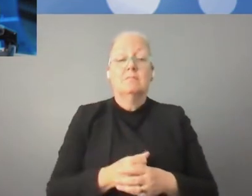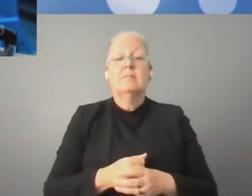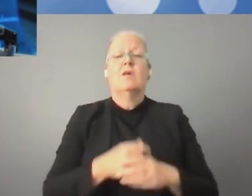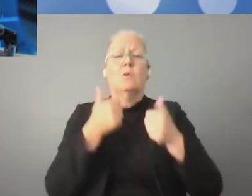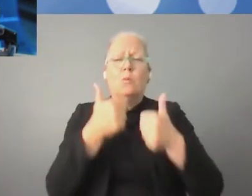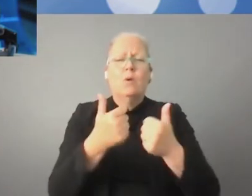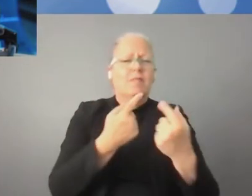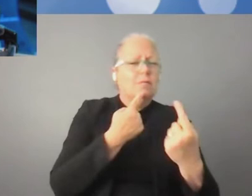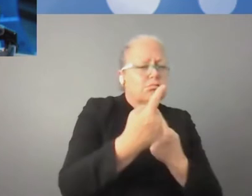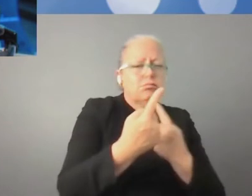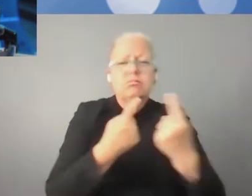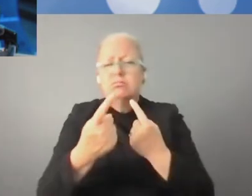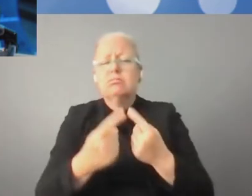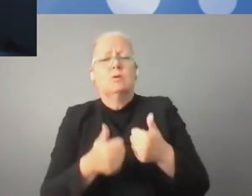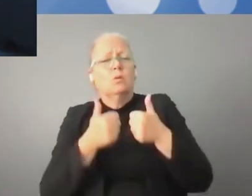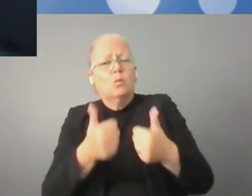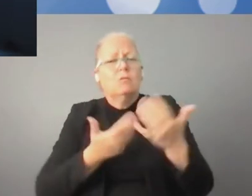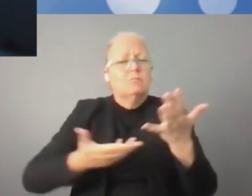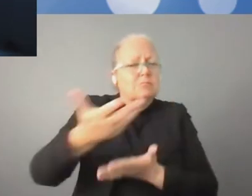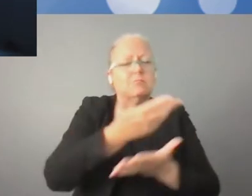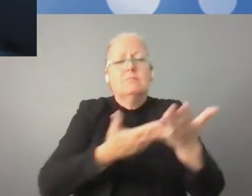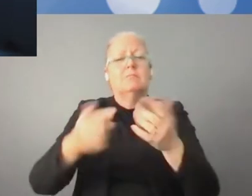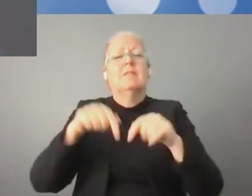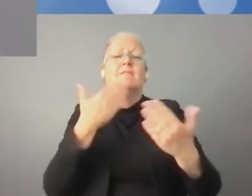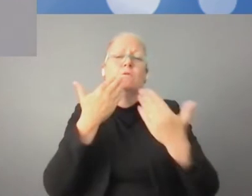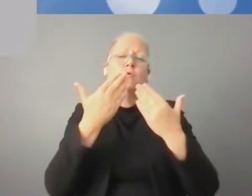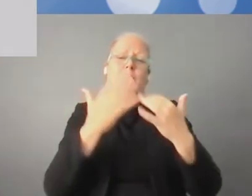fruitful discussion at the forum thank you